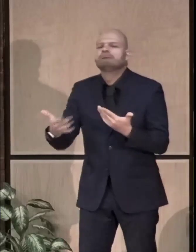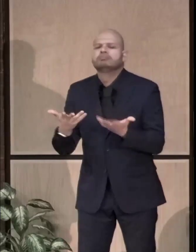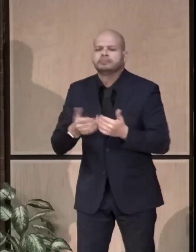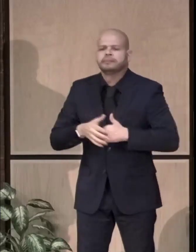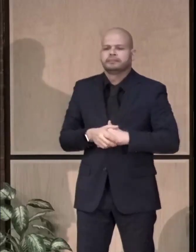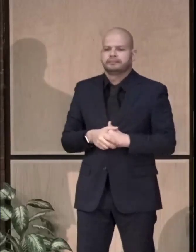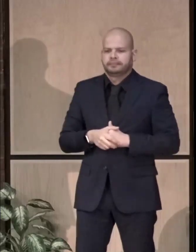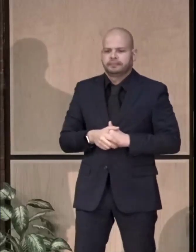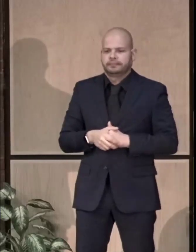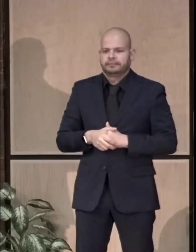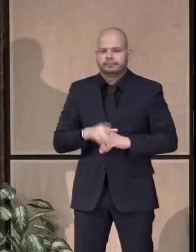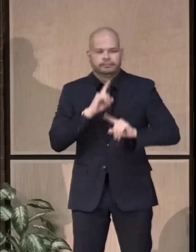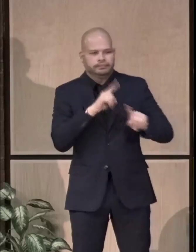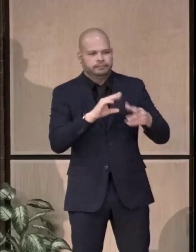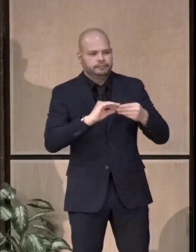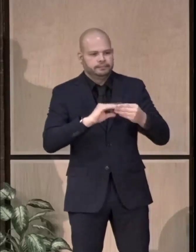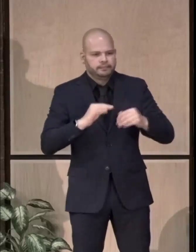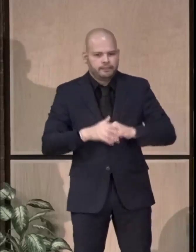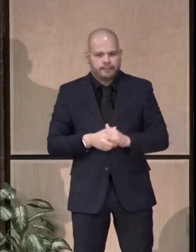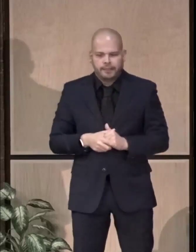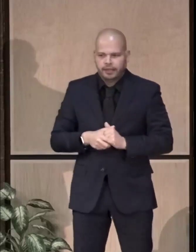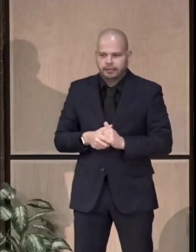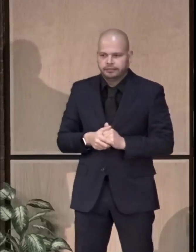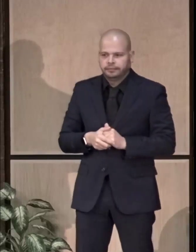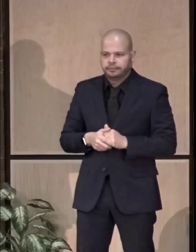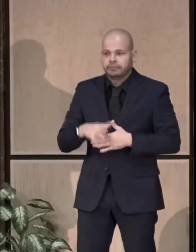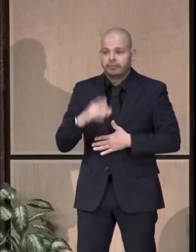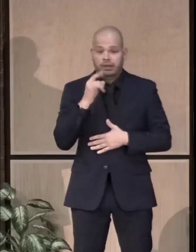Well, we would have, at that time, we were working on